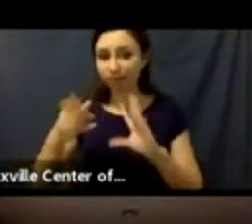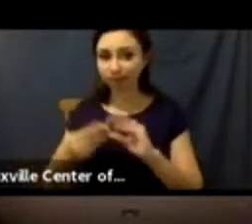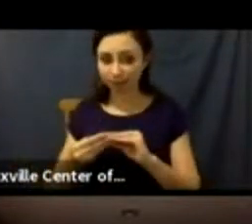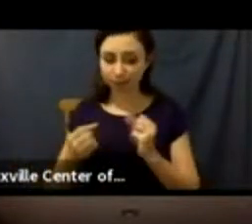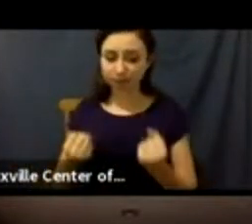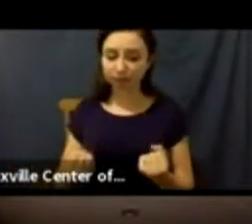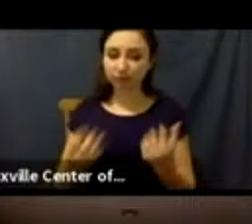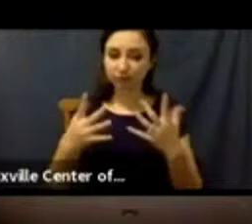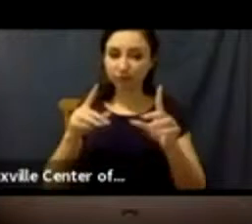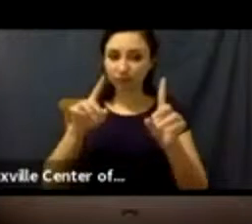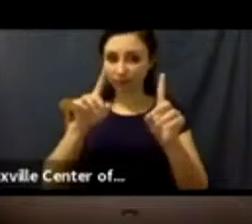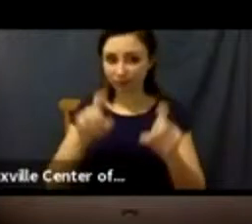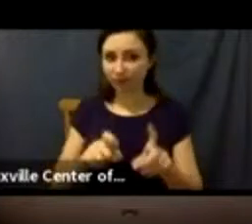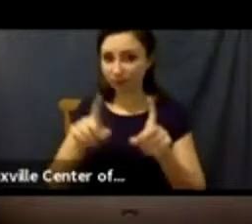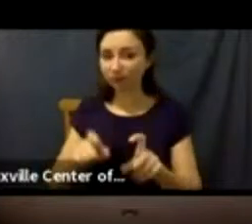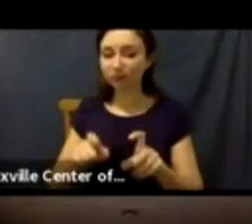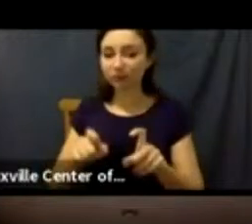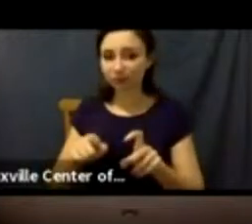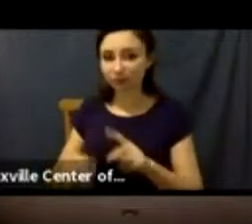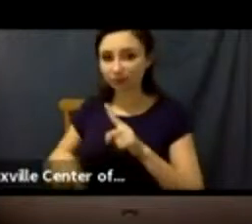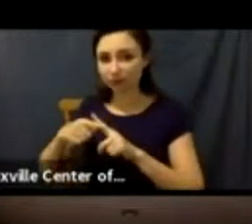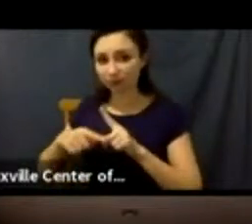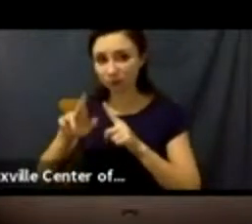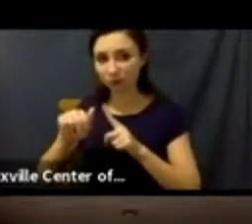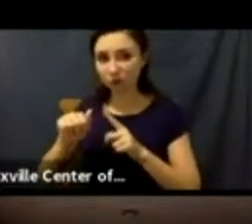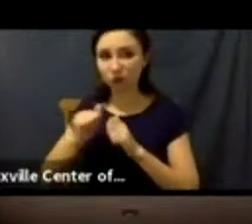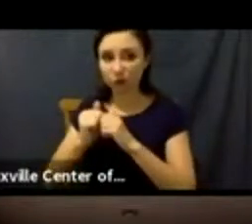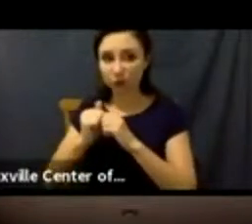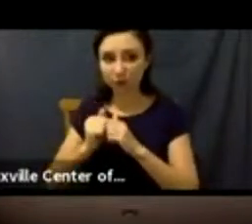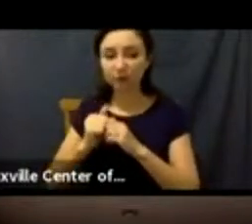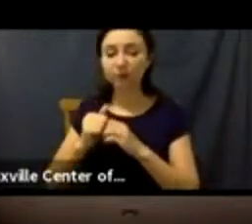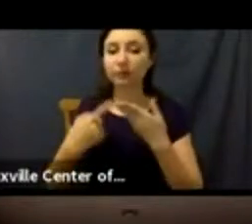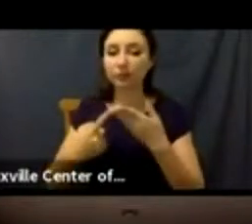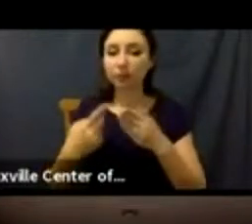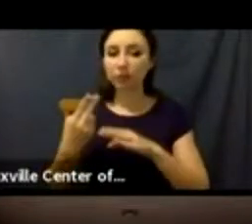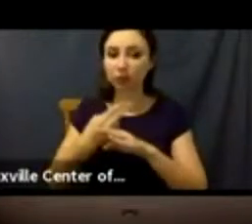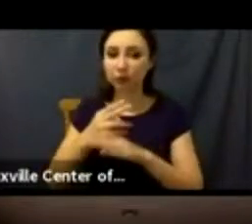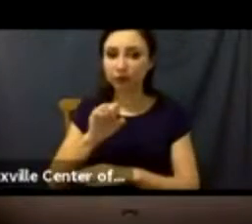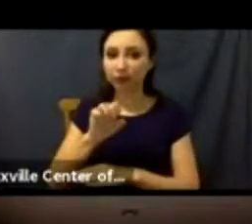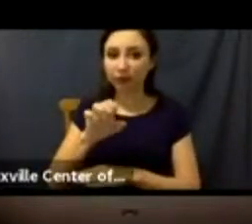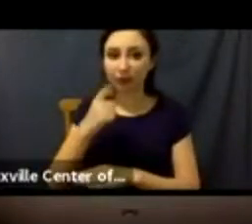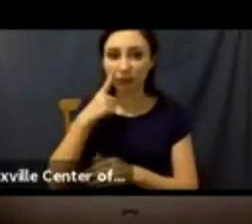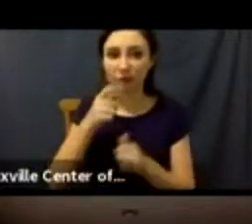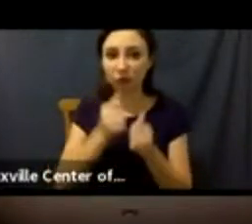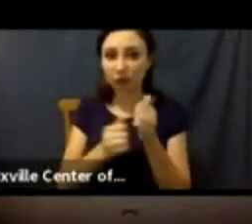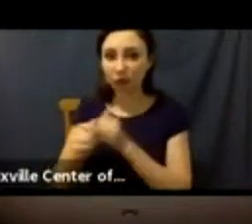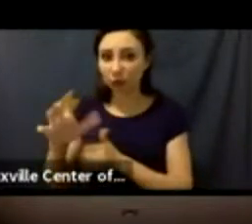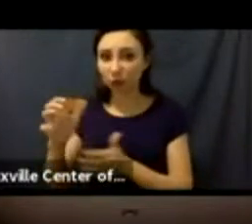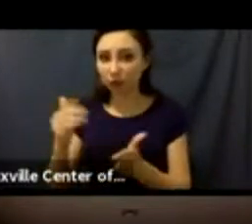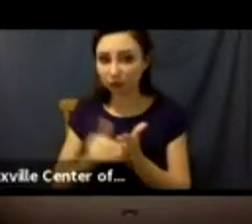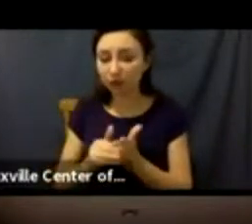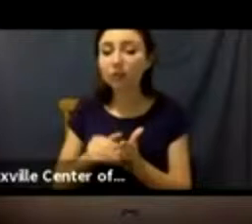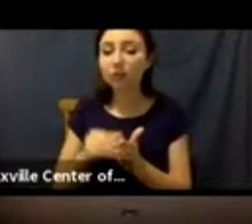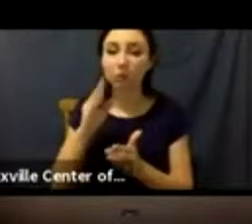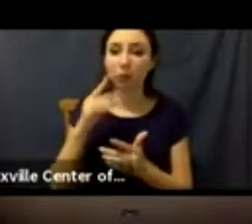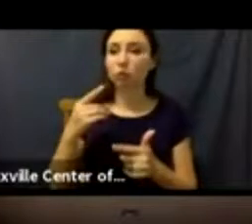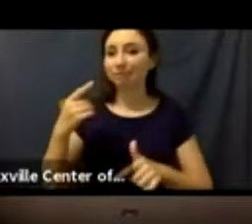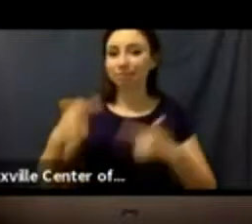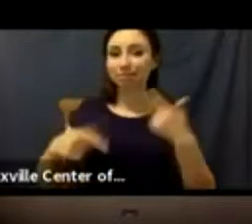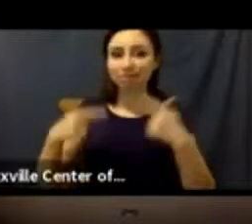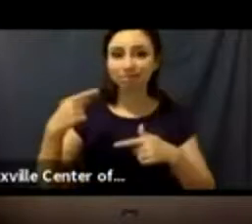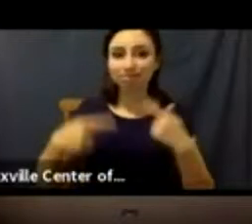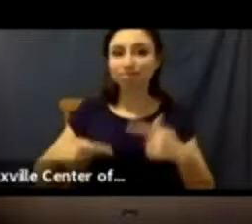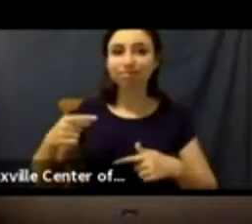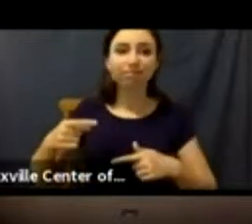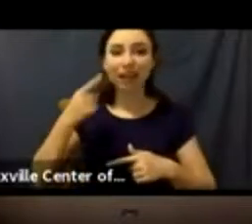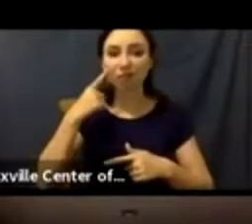together. We were talking about still using cases per 100,000, and we were just going back and forth on the cutoffs. Again, depending